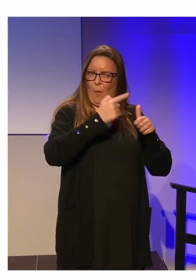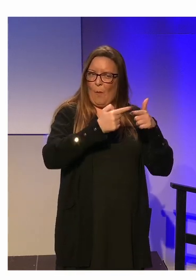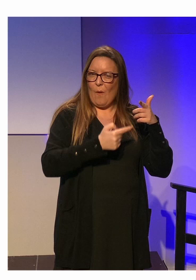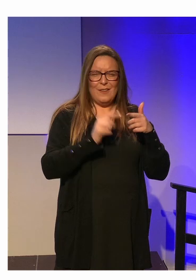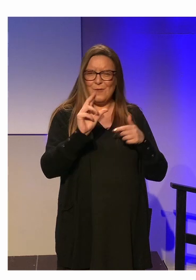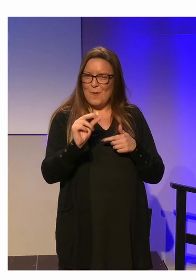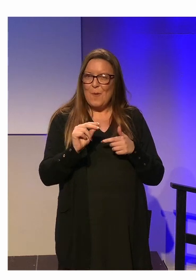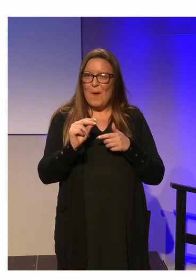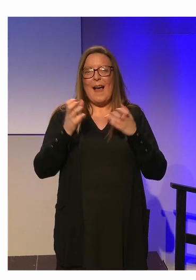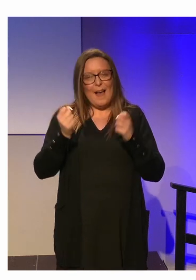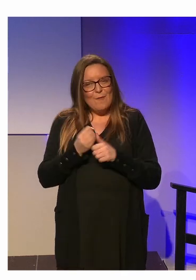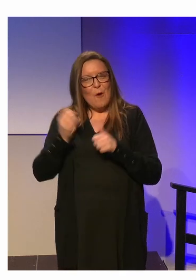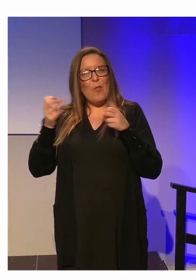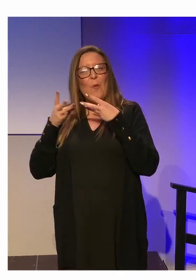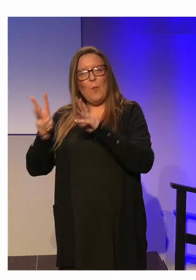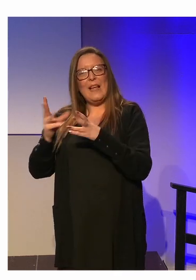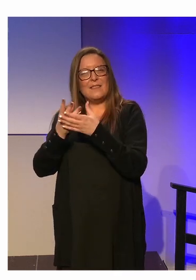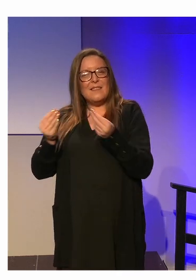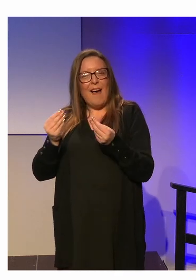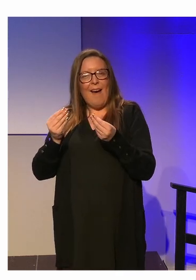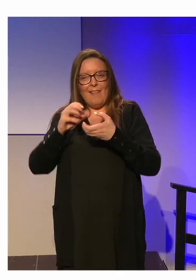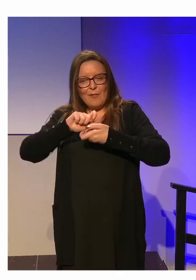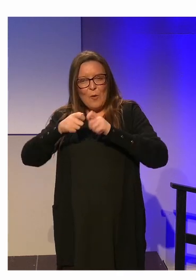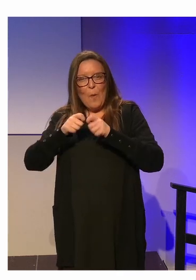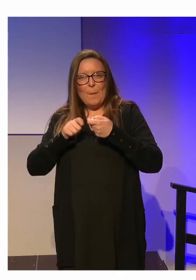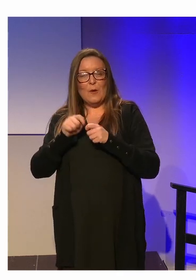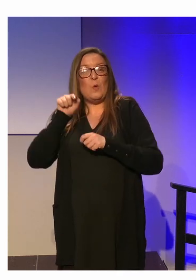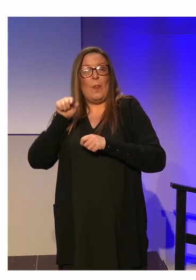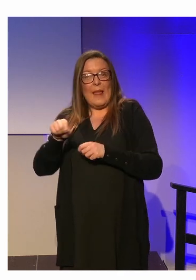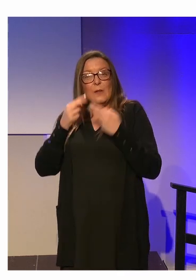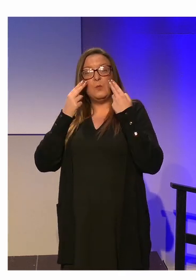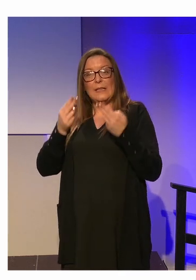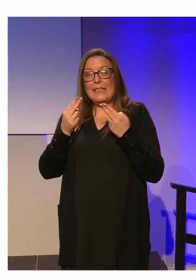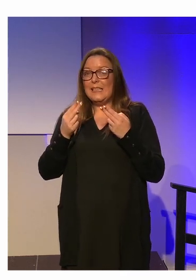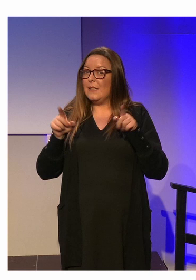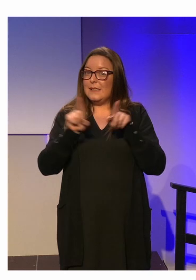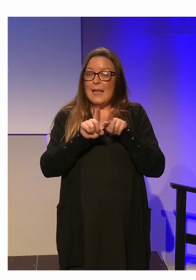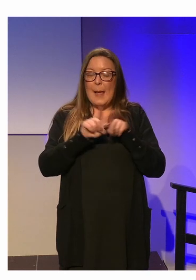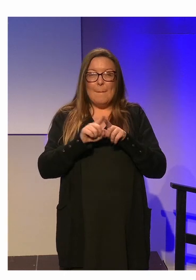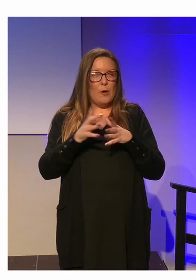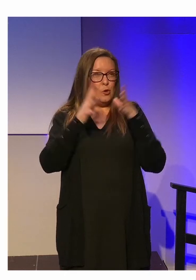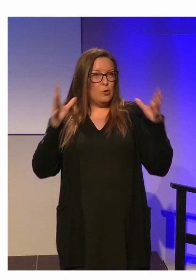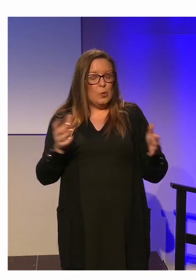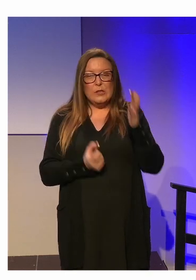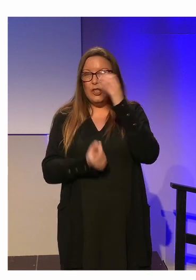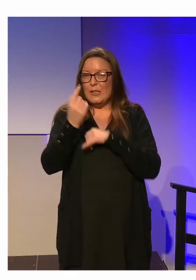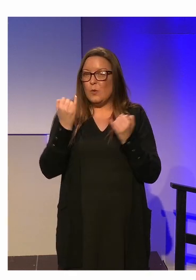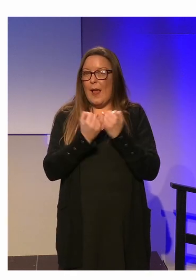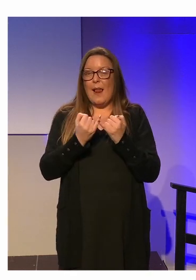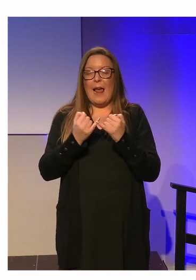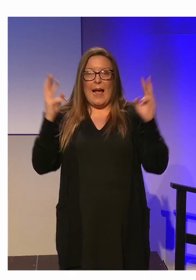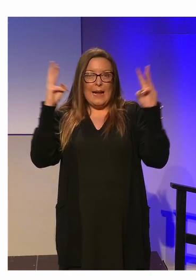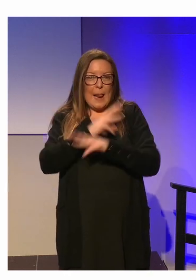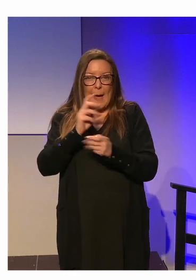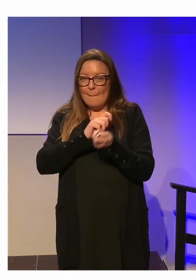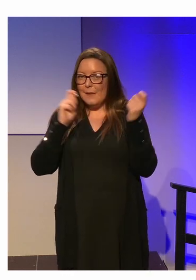to solve the Rubik's Cube. And that is actually what we need as we look forward at huge issues like climate change, huge